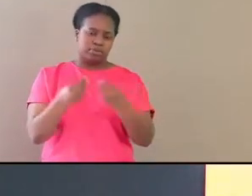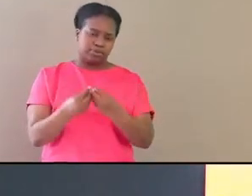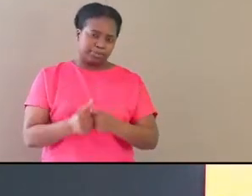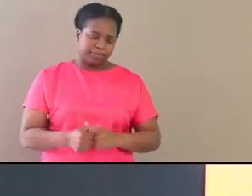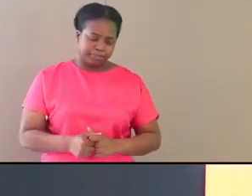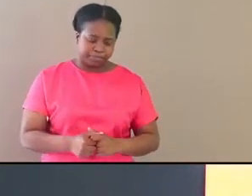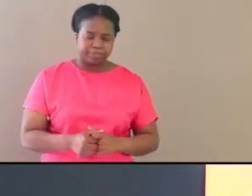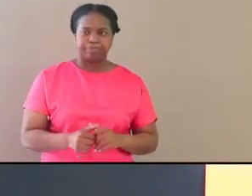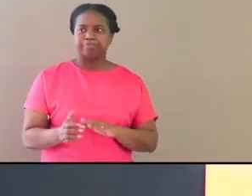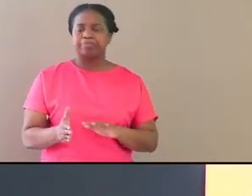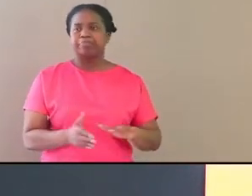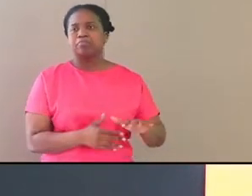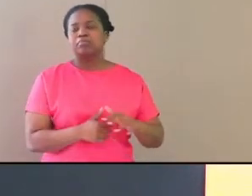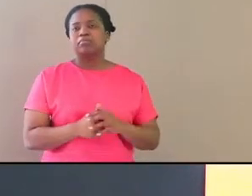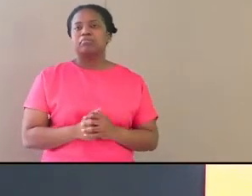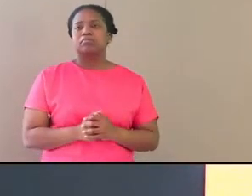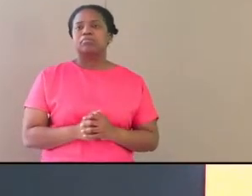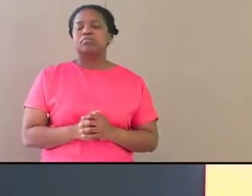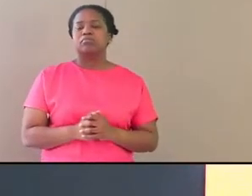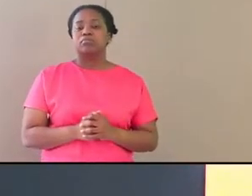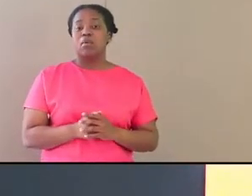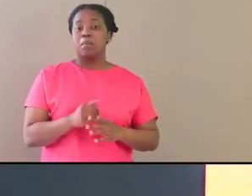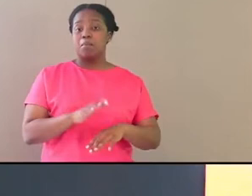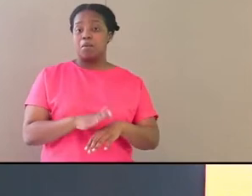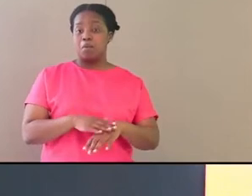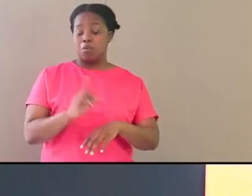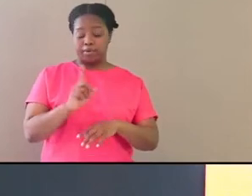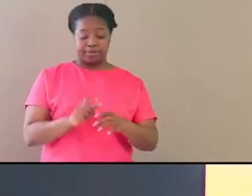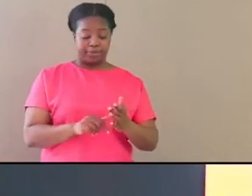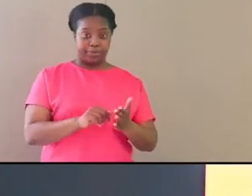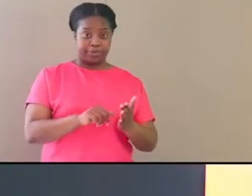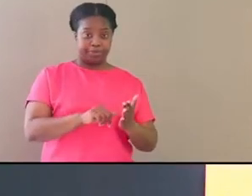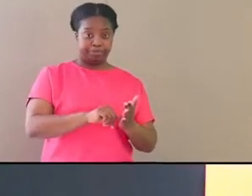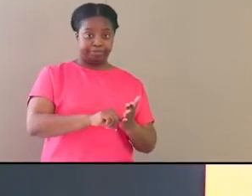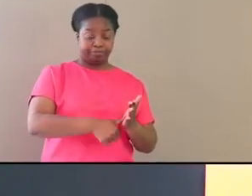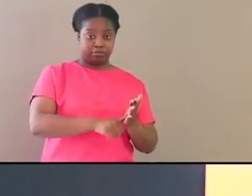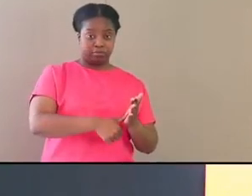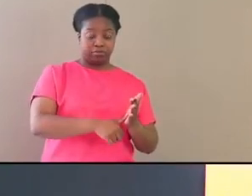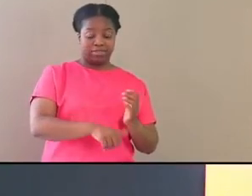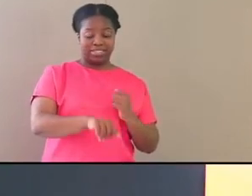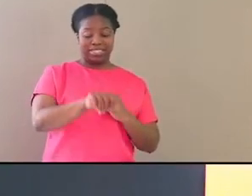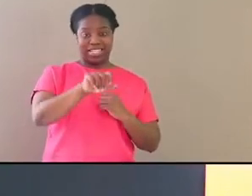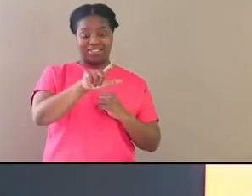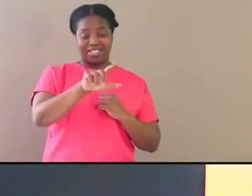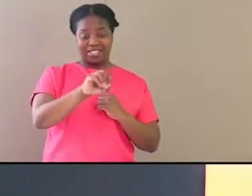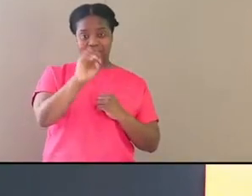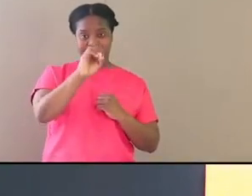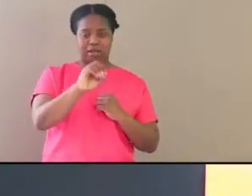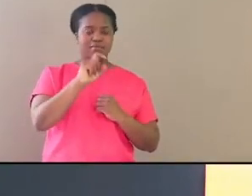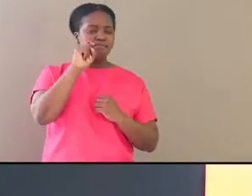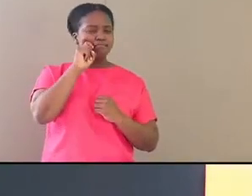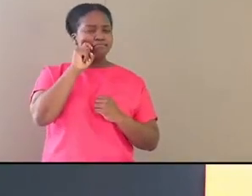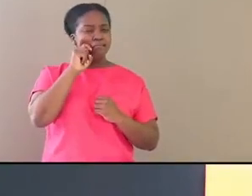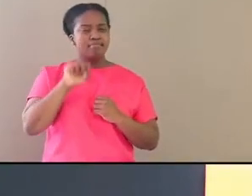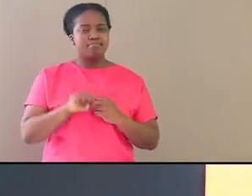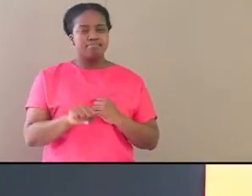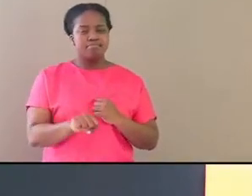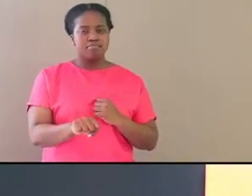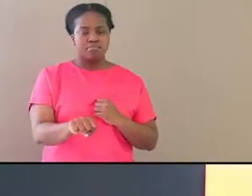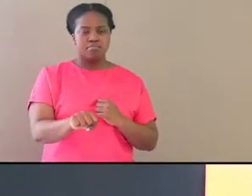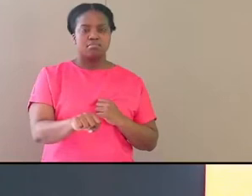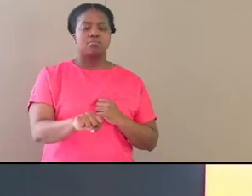As the portfolio, we have ensured that approximately 70% of our elderly persons in South Africa